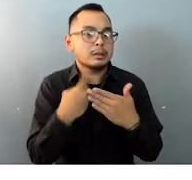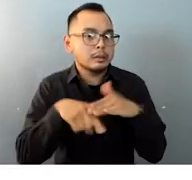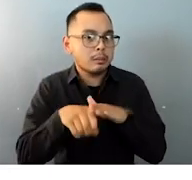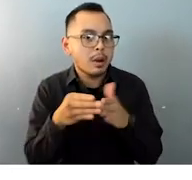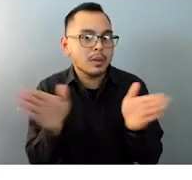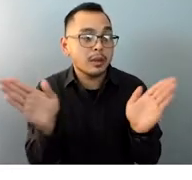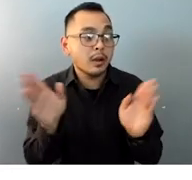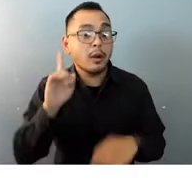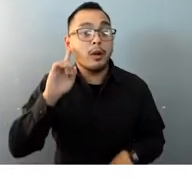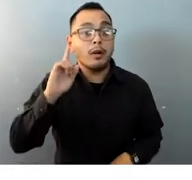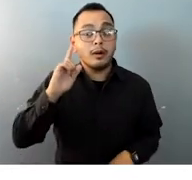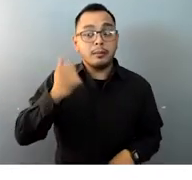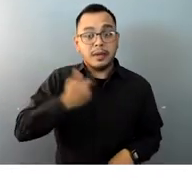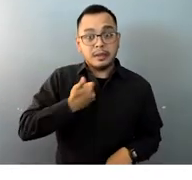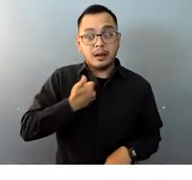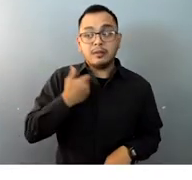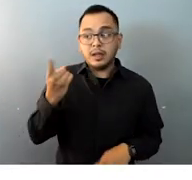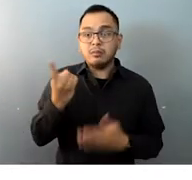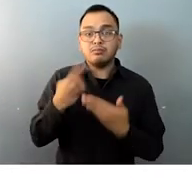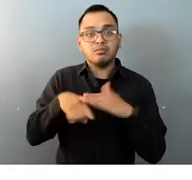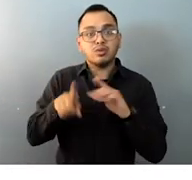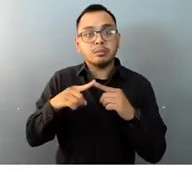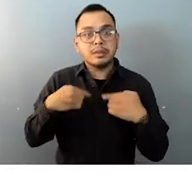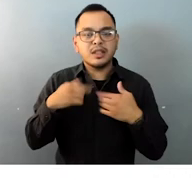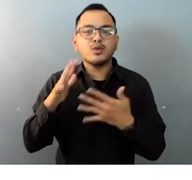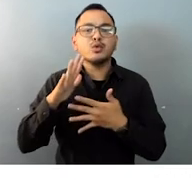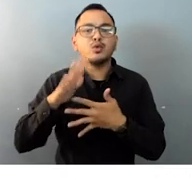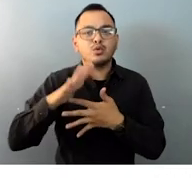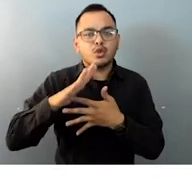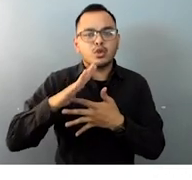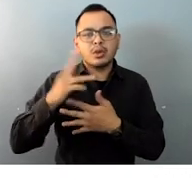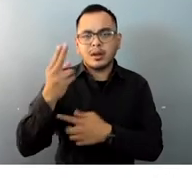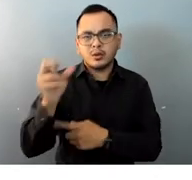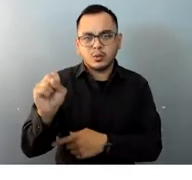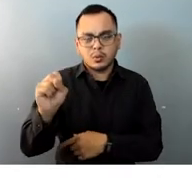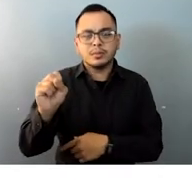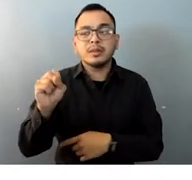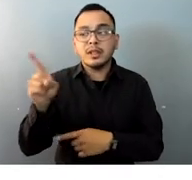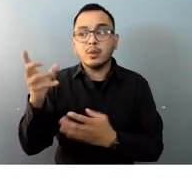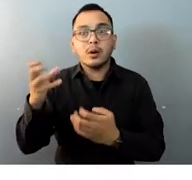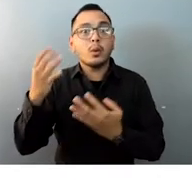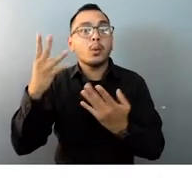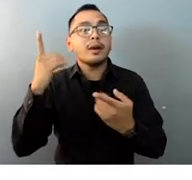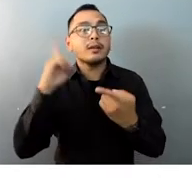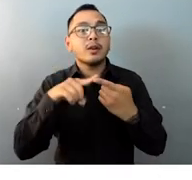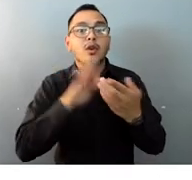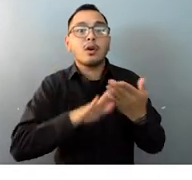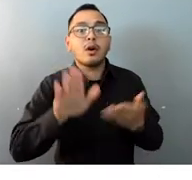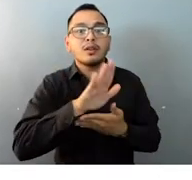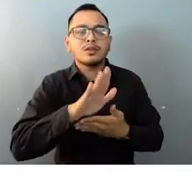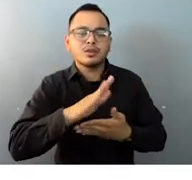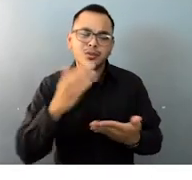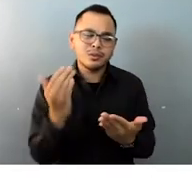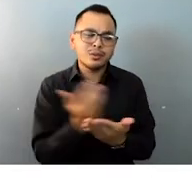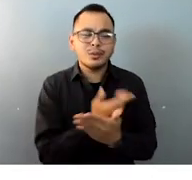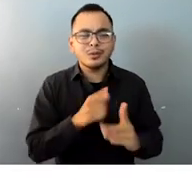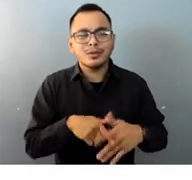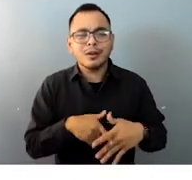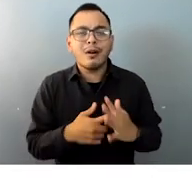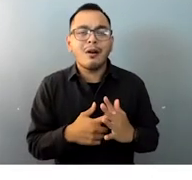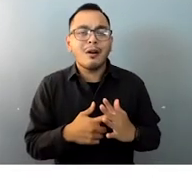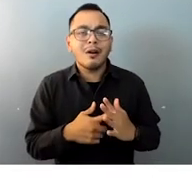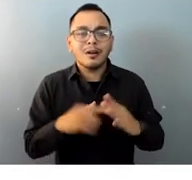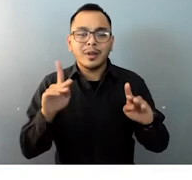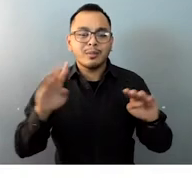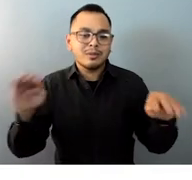out publicly because when he came out to me, he was a junior in high school. So he actually wanted to wait until he got to college, got